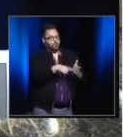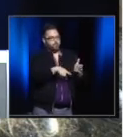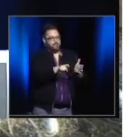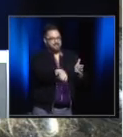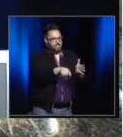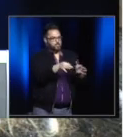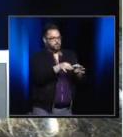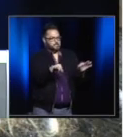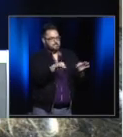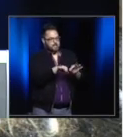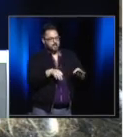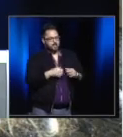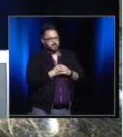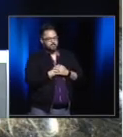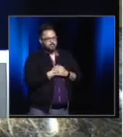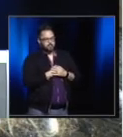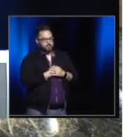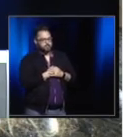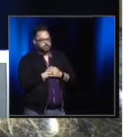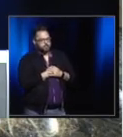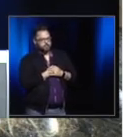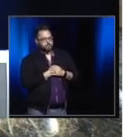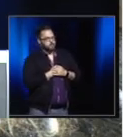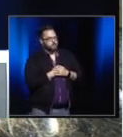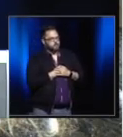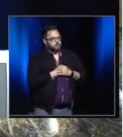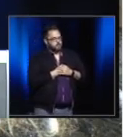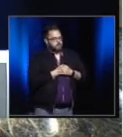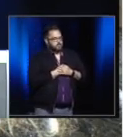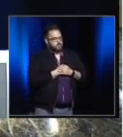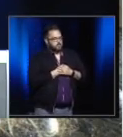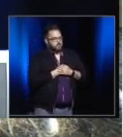in meetings or in arguments.